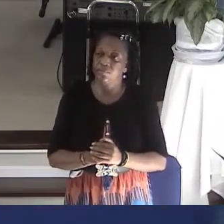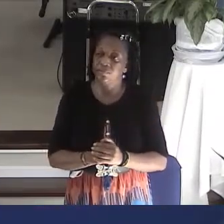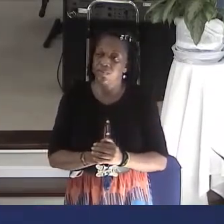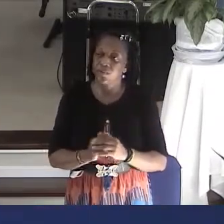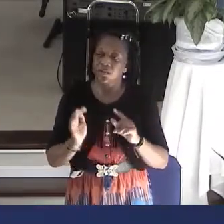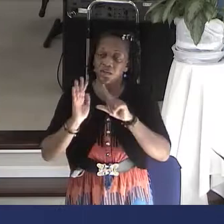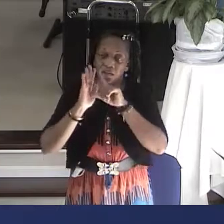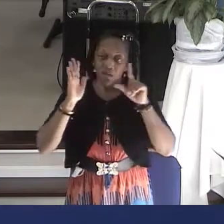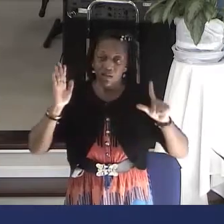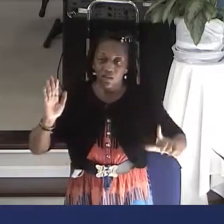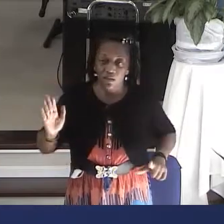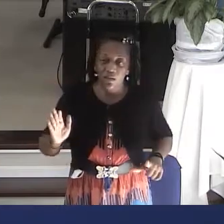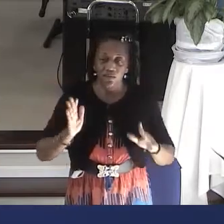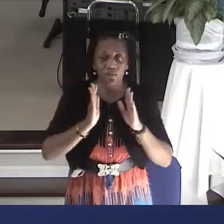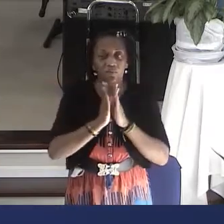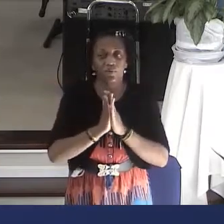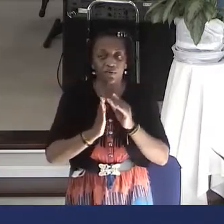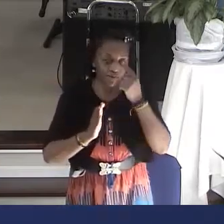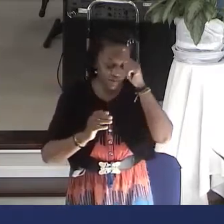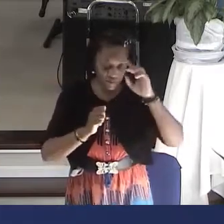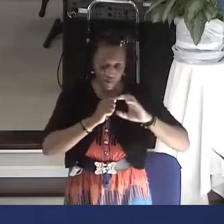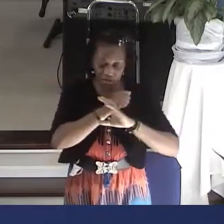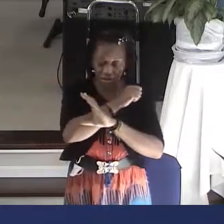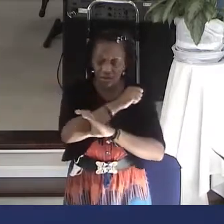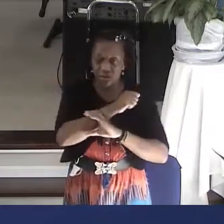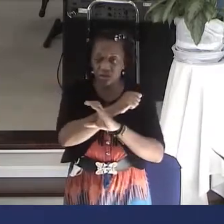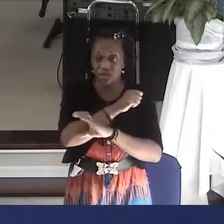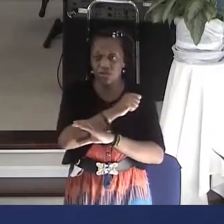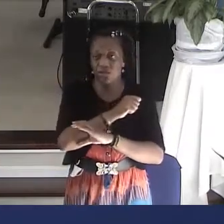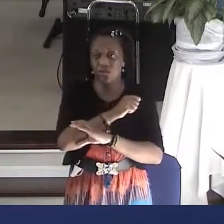We ask for your wisdom for our leaders,